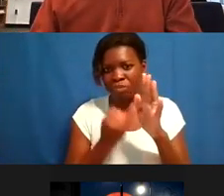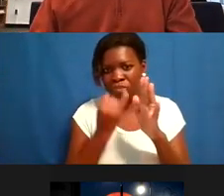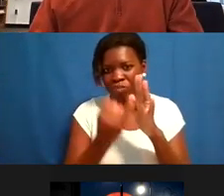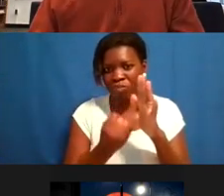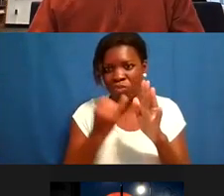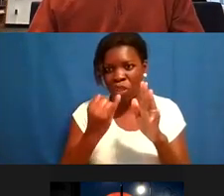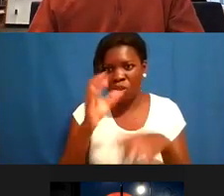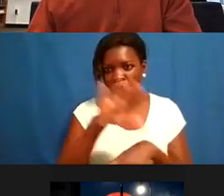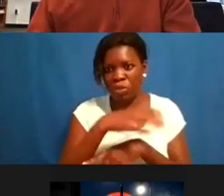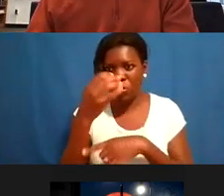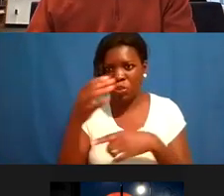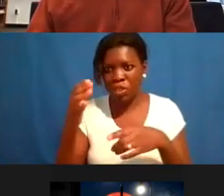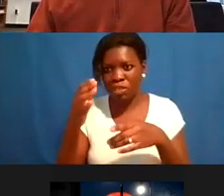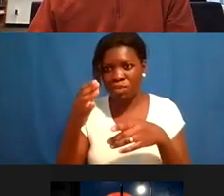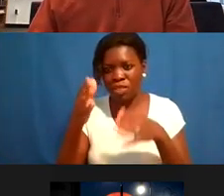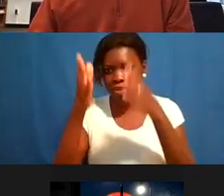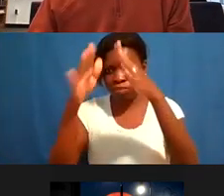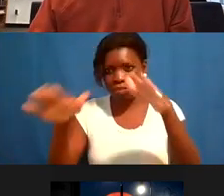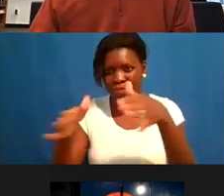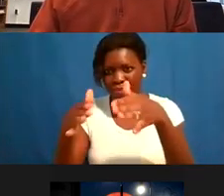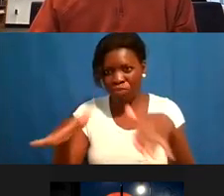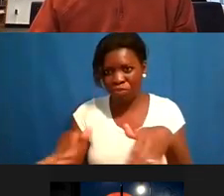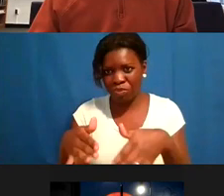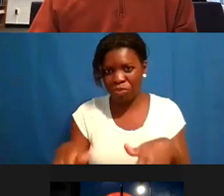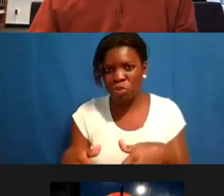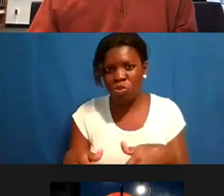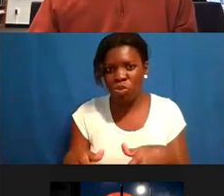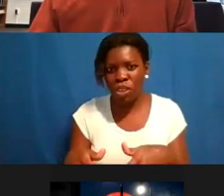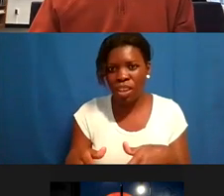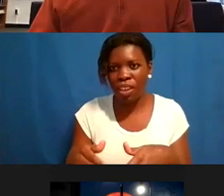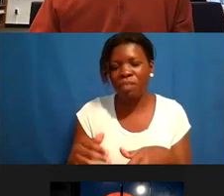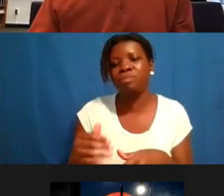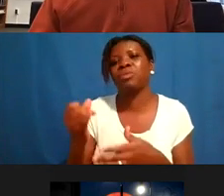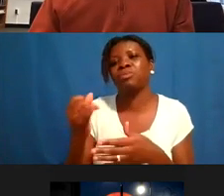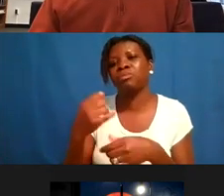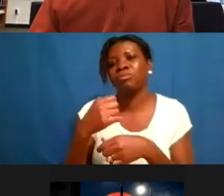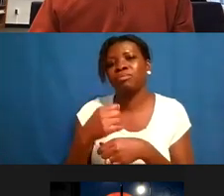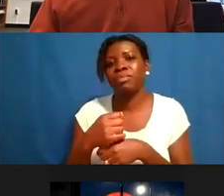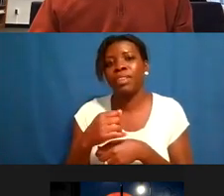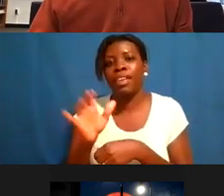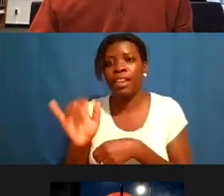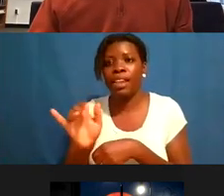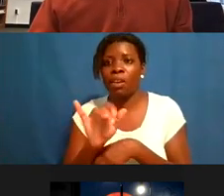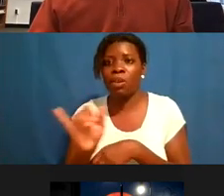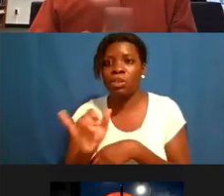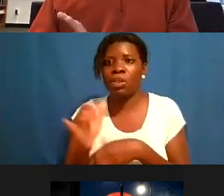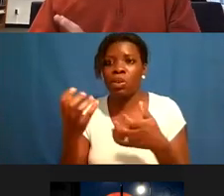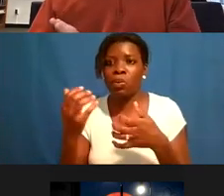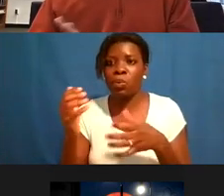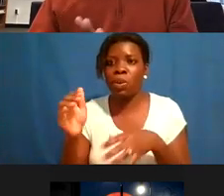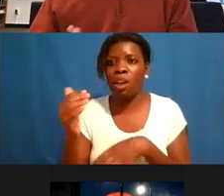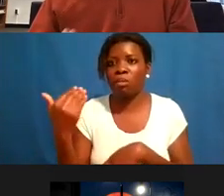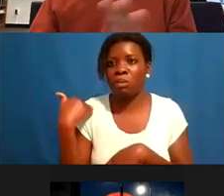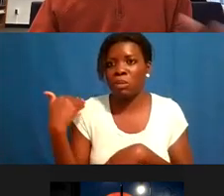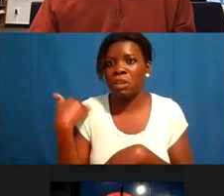by Petros Koumoutsakos and his research group. And with that, I want to say remind you this was just a